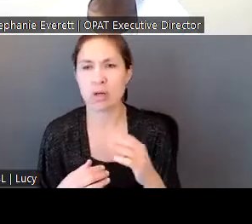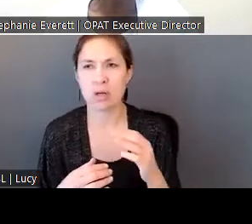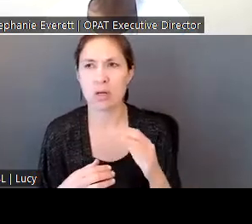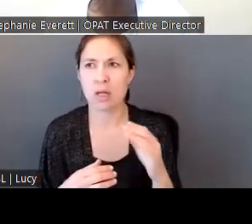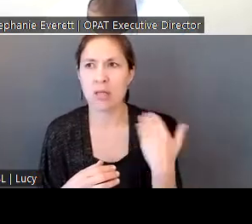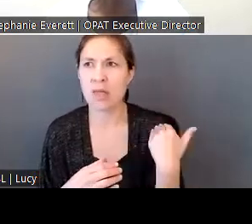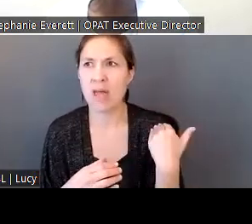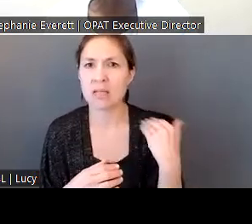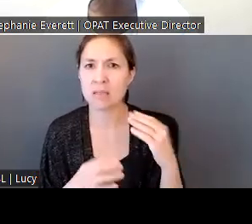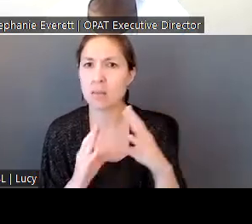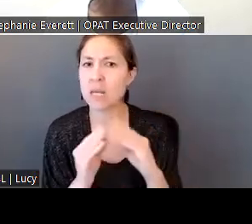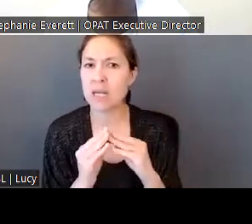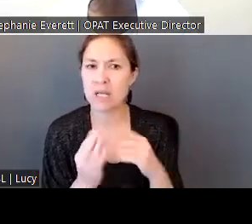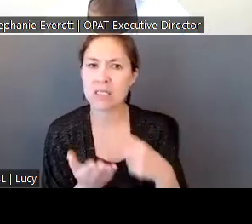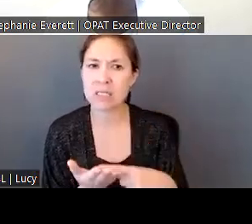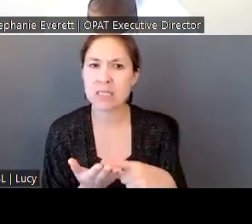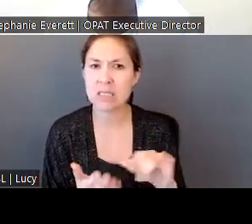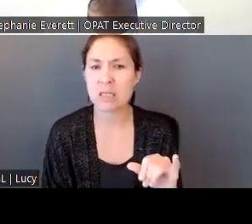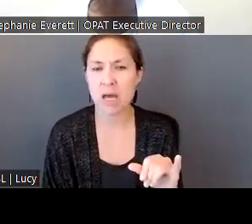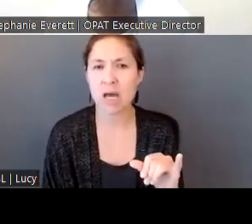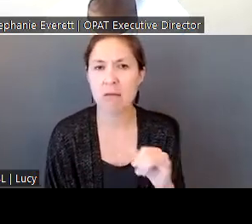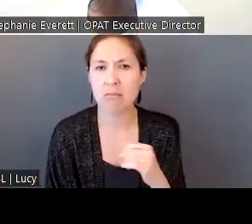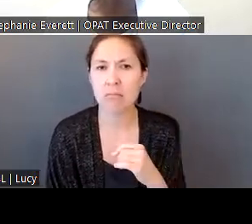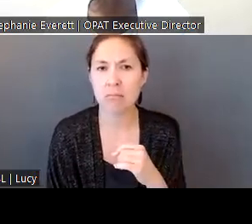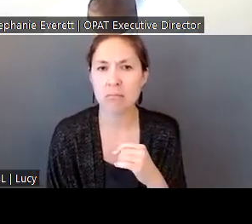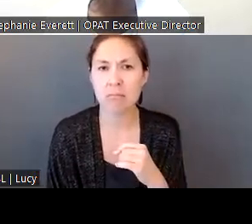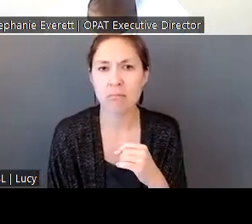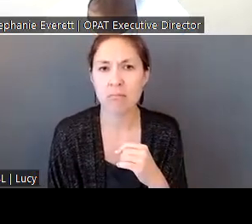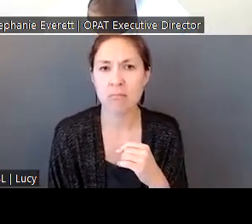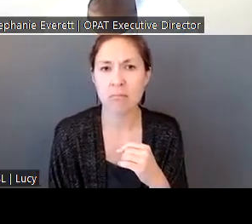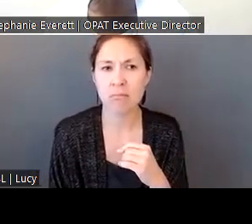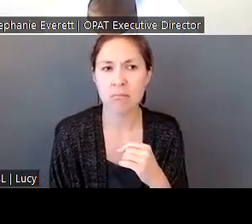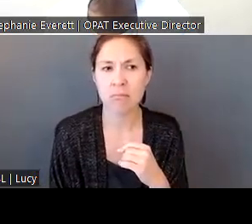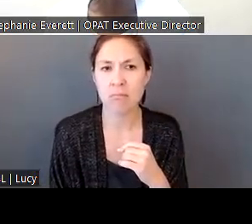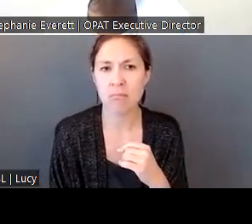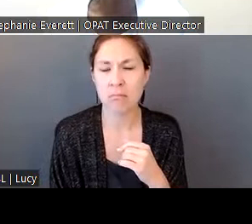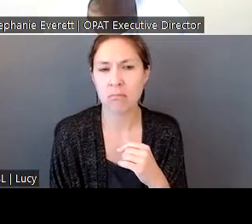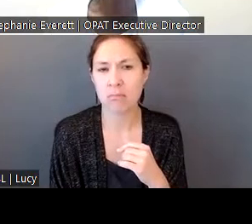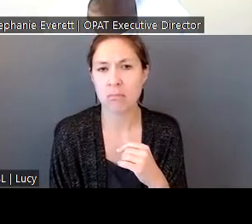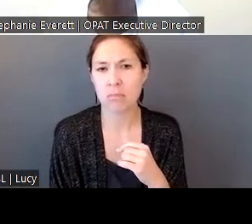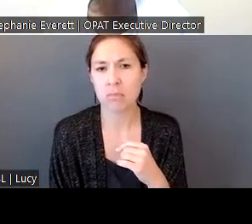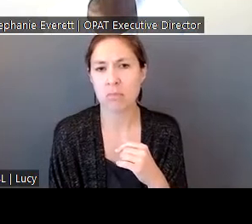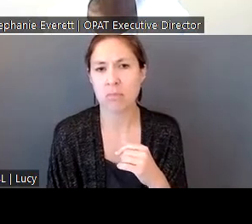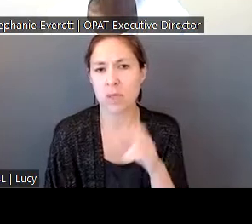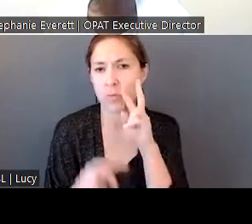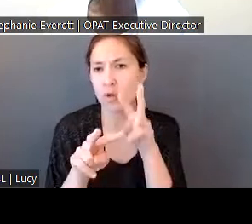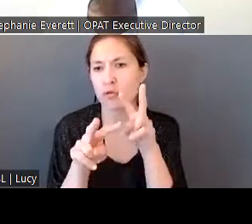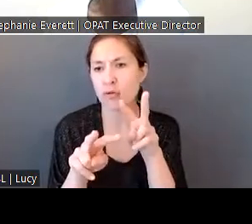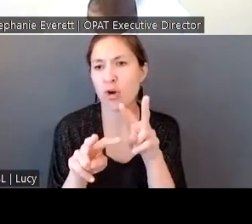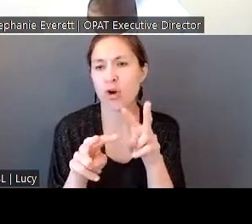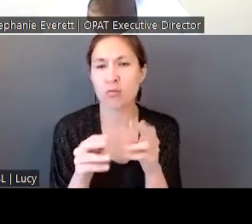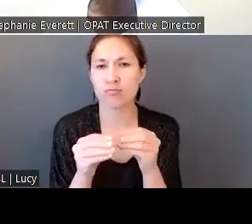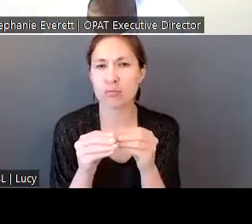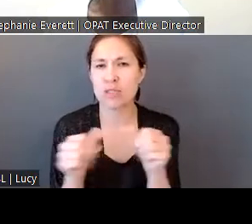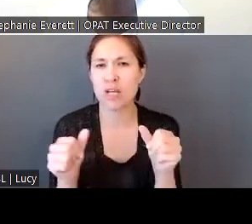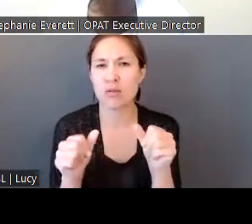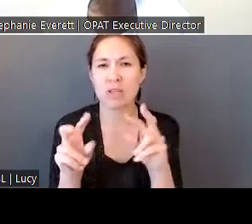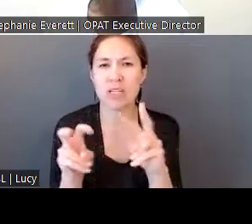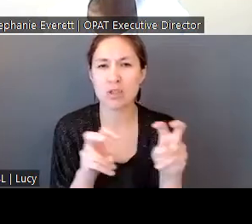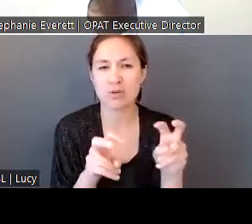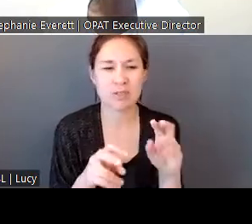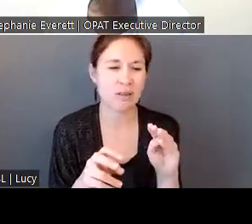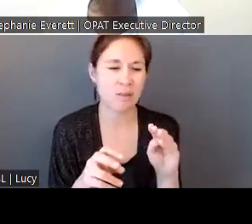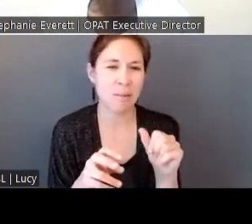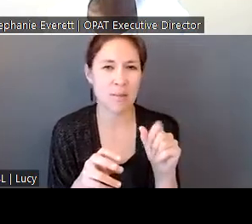meeting, and look forward to kind of resolving some of the matrix issues as it comes, but